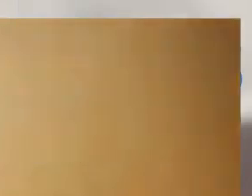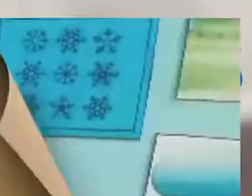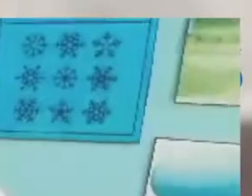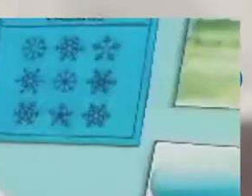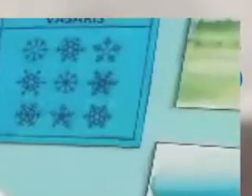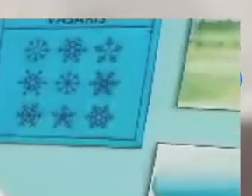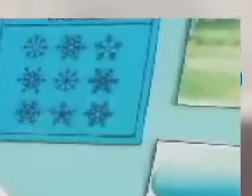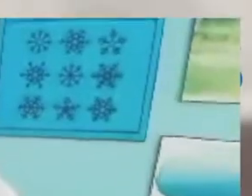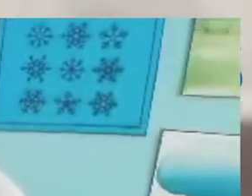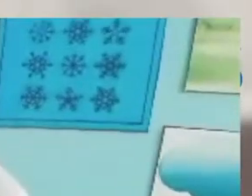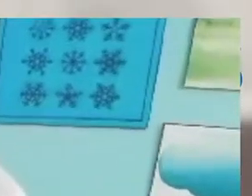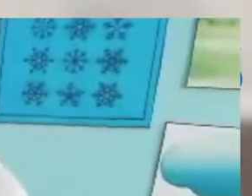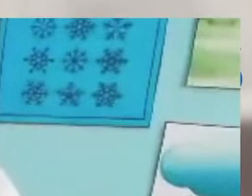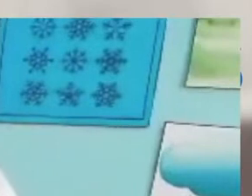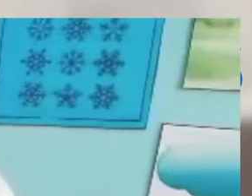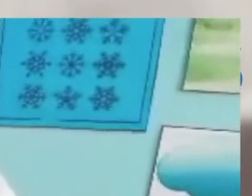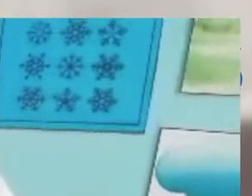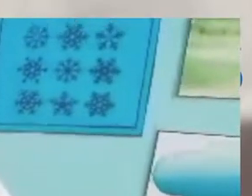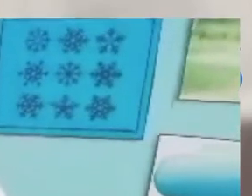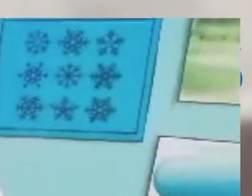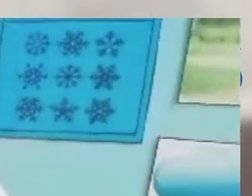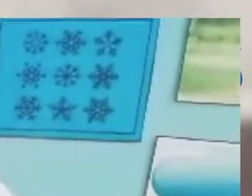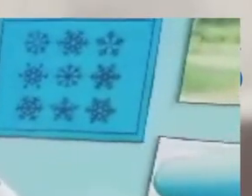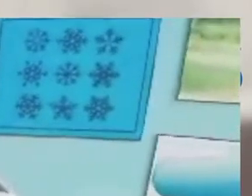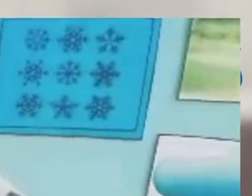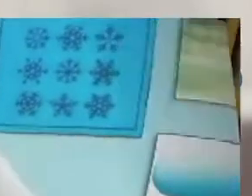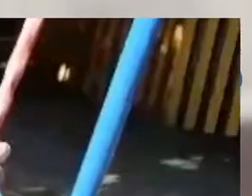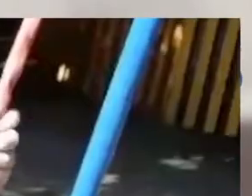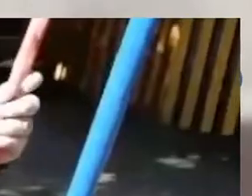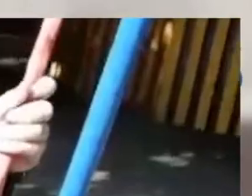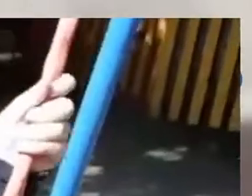po Lietuvą. Nėra laimė Lietuva.